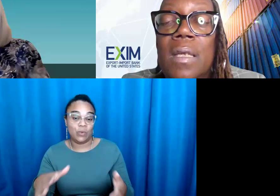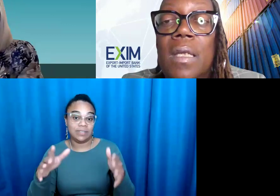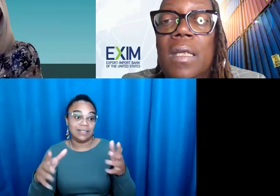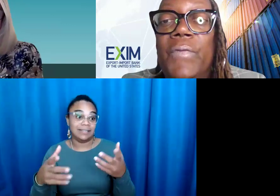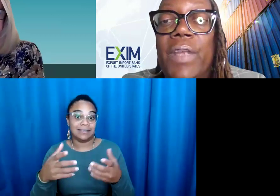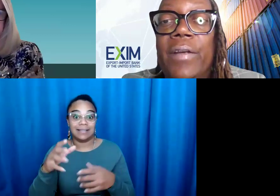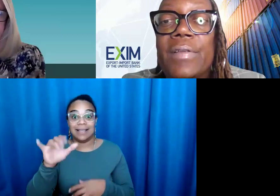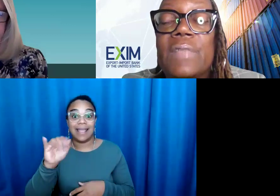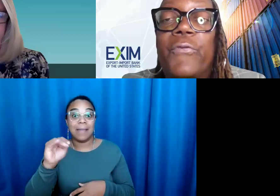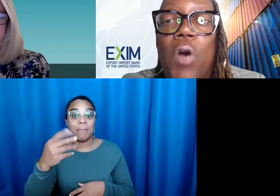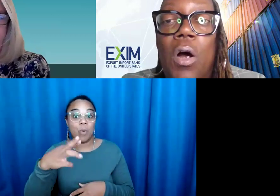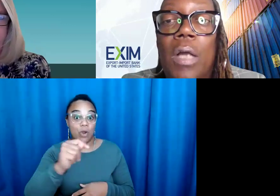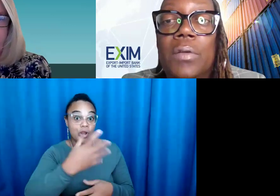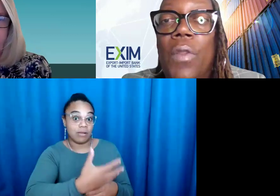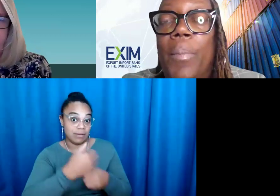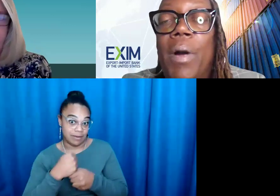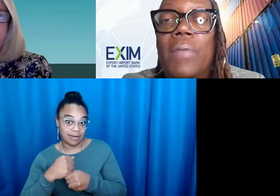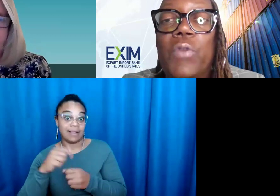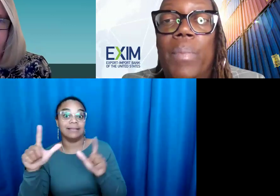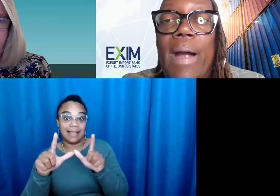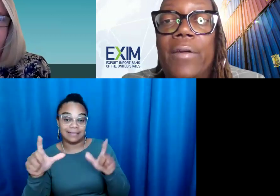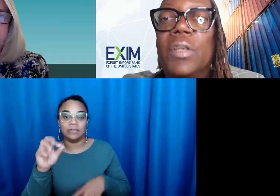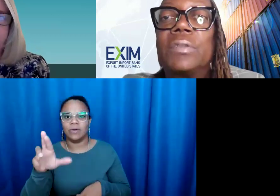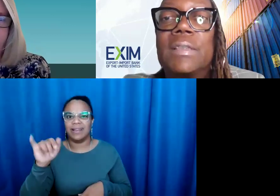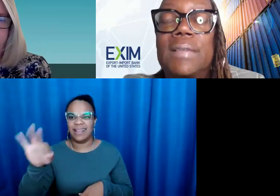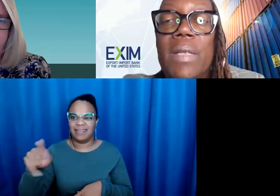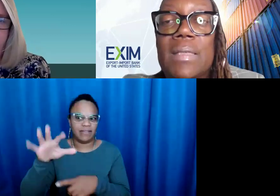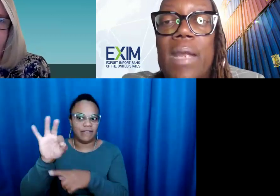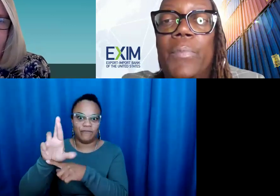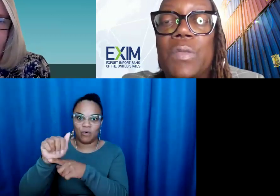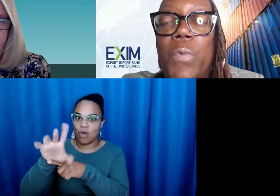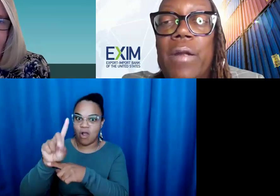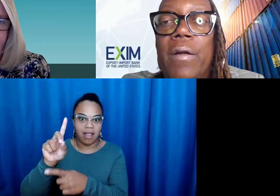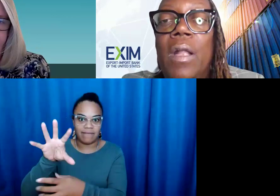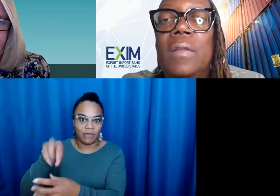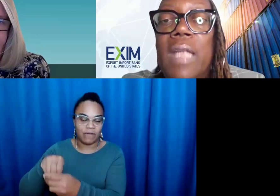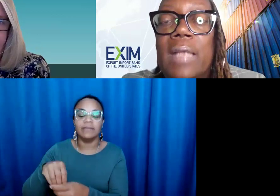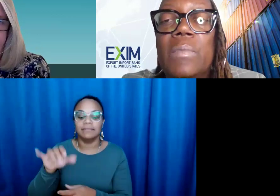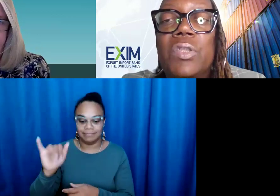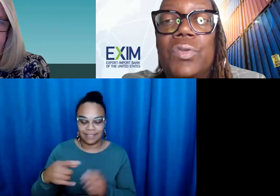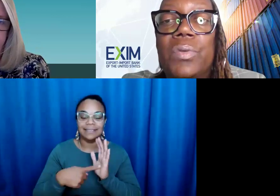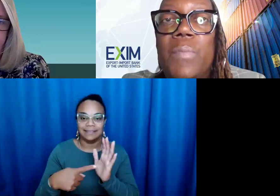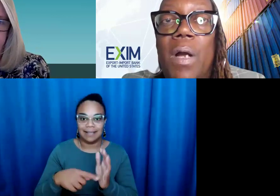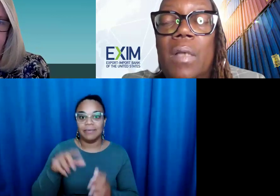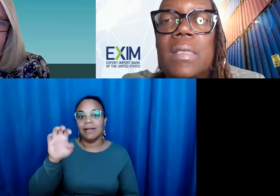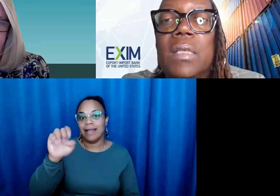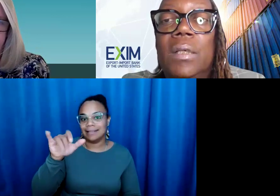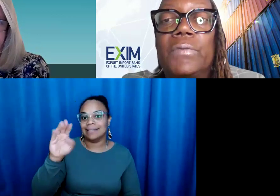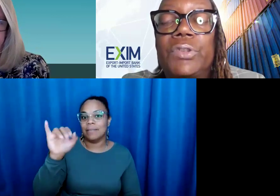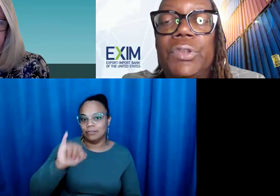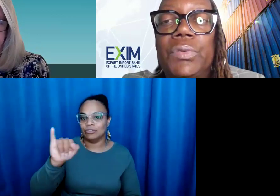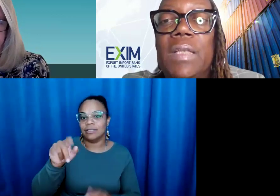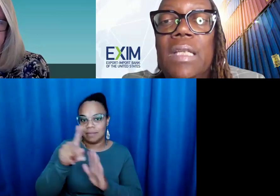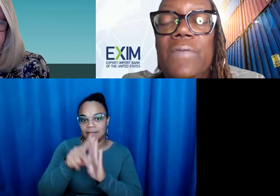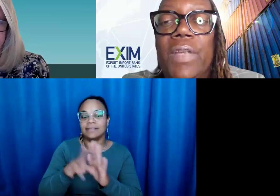license, if there's fraud on the part of your buyer. Those are some examples where the EXIM insurance policy